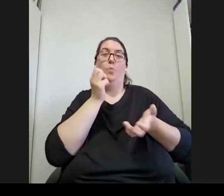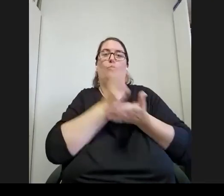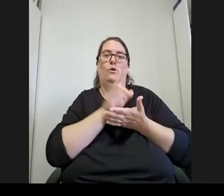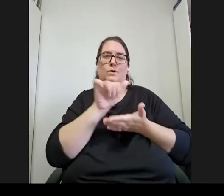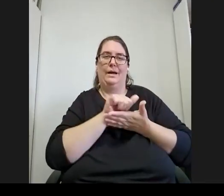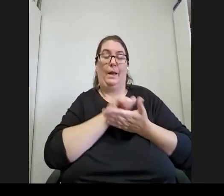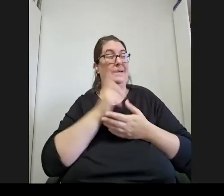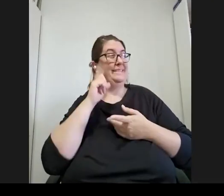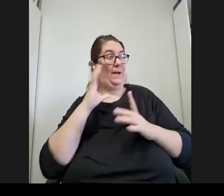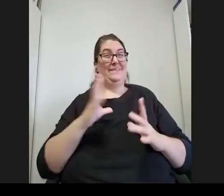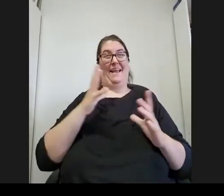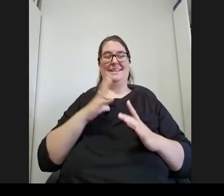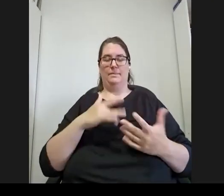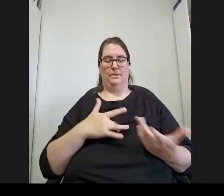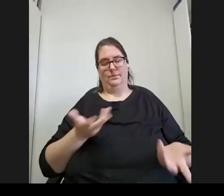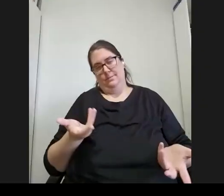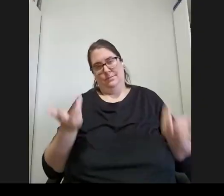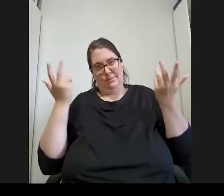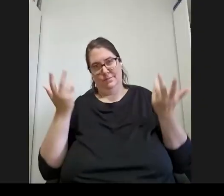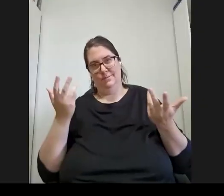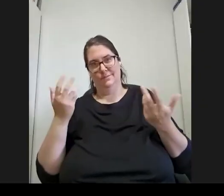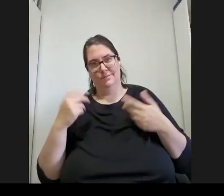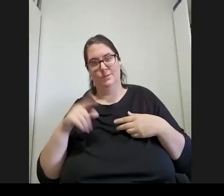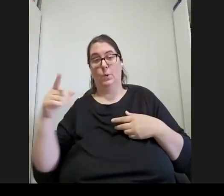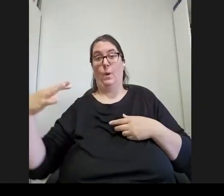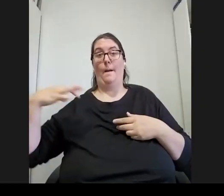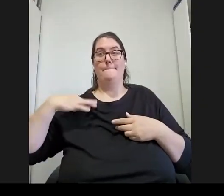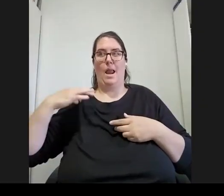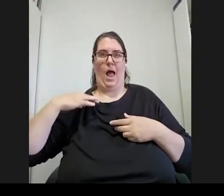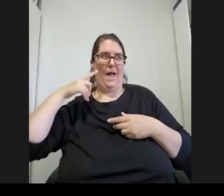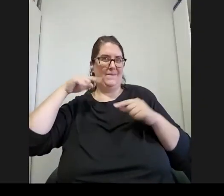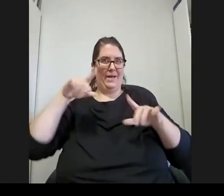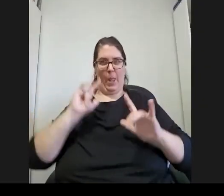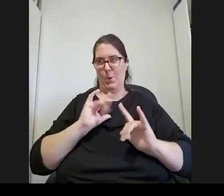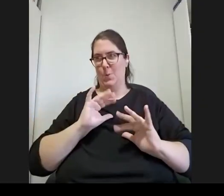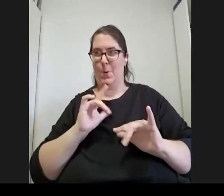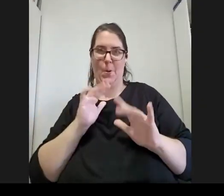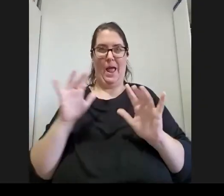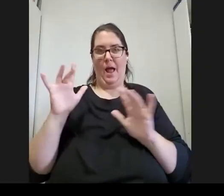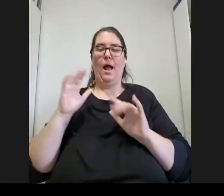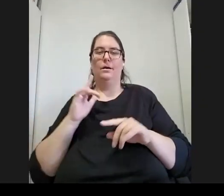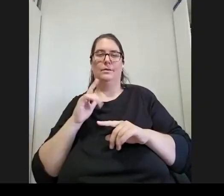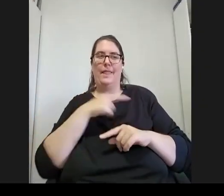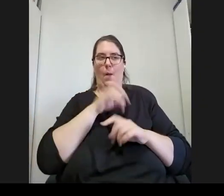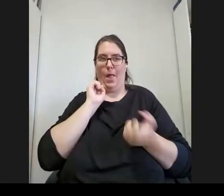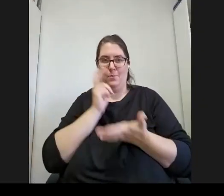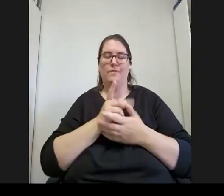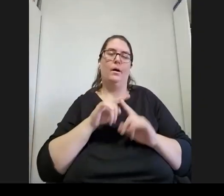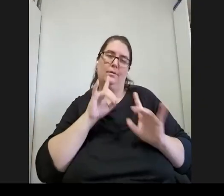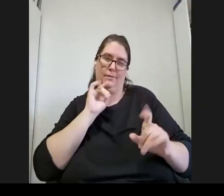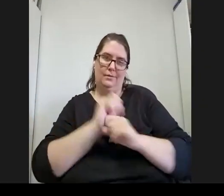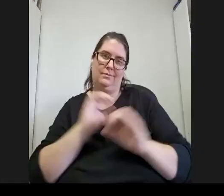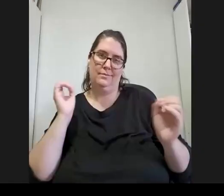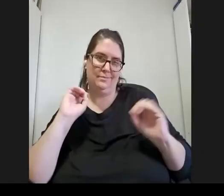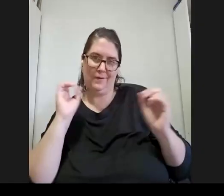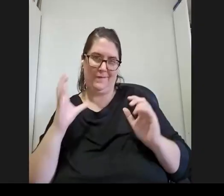fancy. You will apply for the license and someone will. There is no fancy